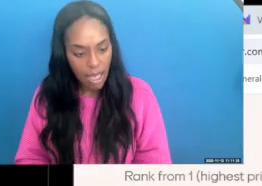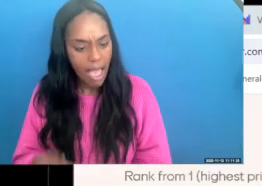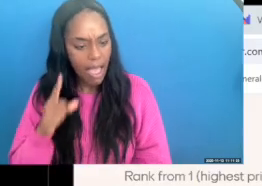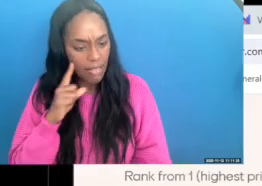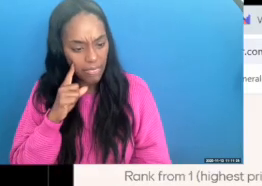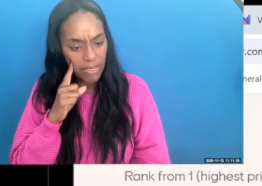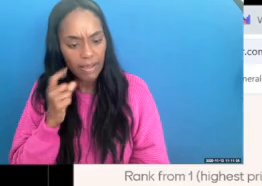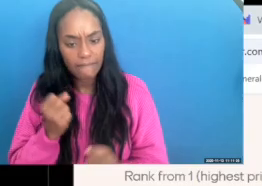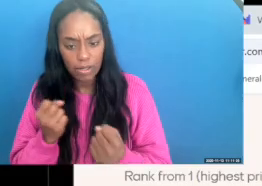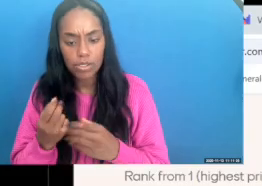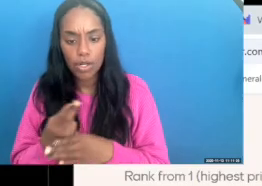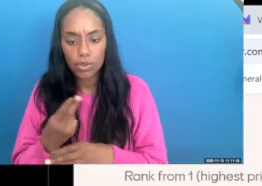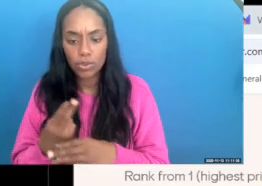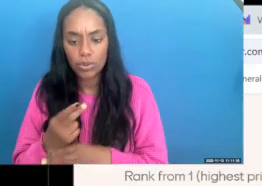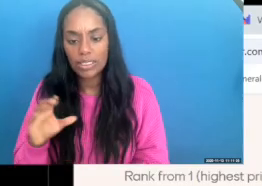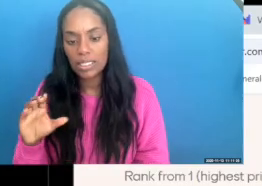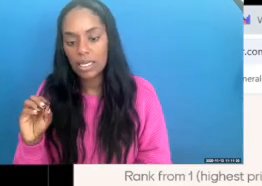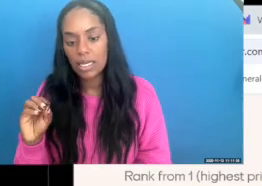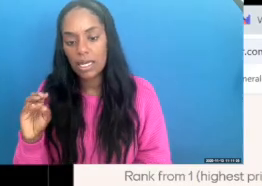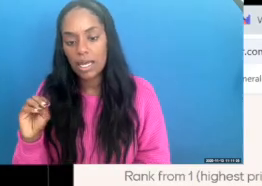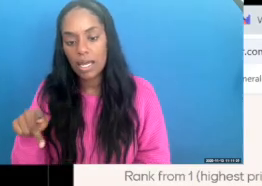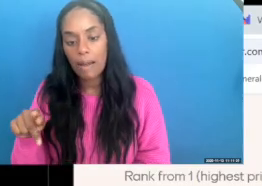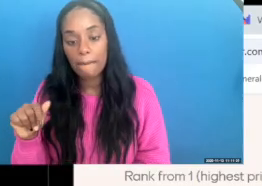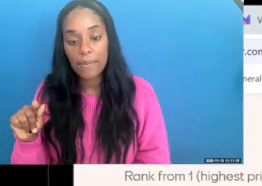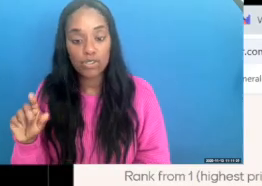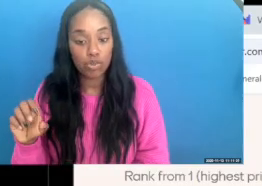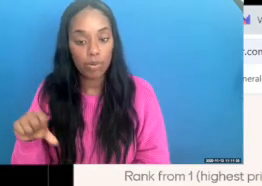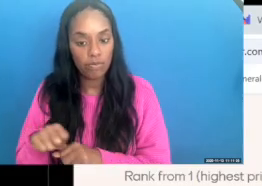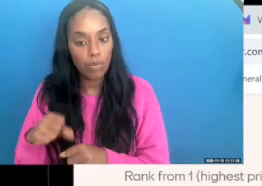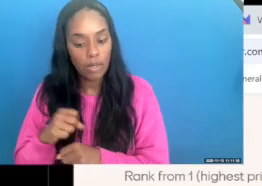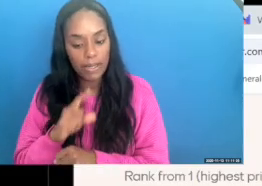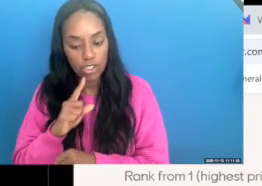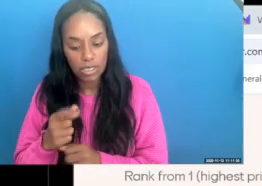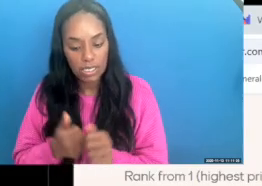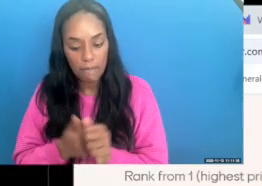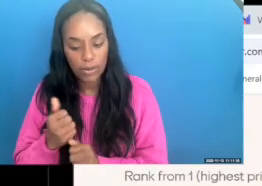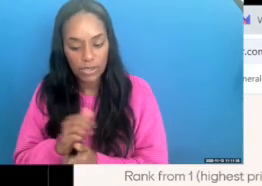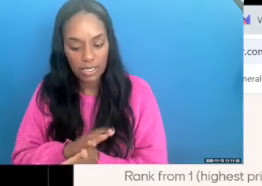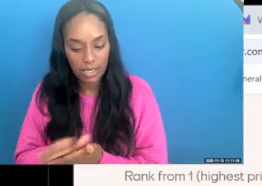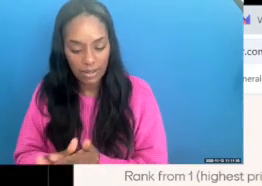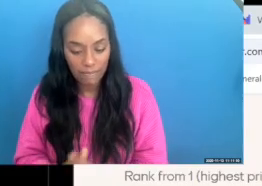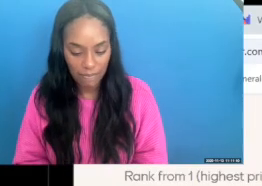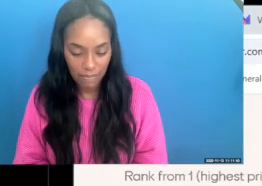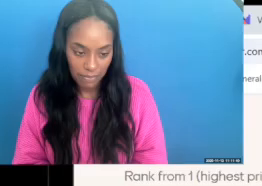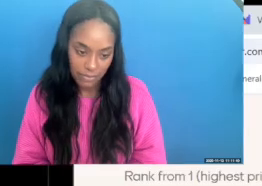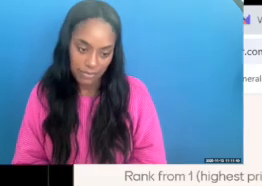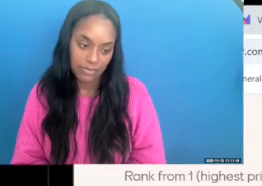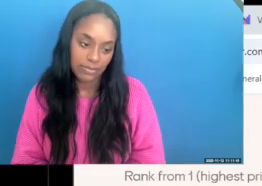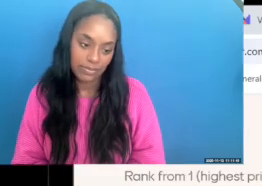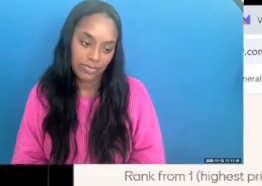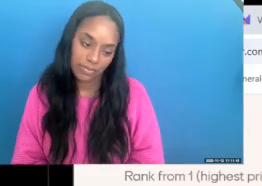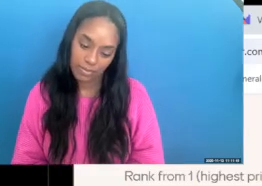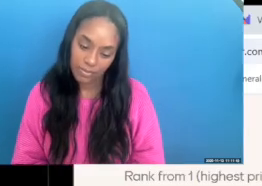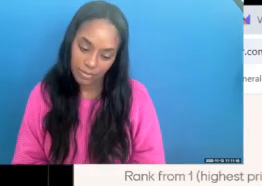that vehicles that are using a combustible fuel, we certainly want to ensure that is the cleanest